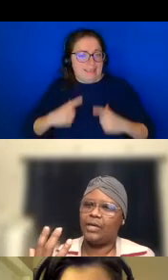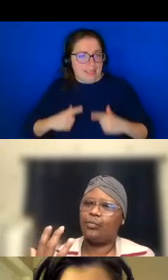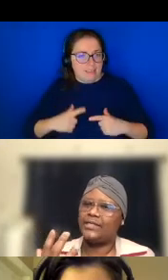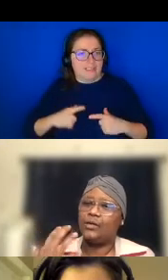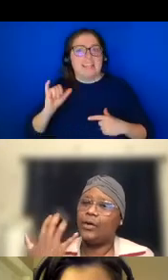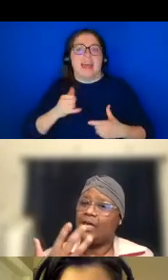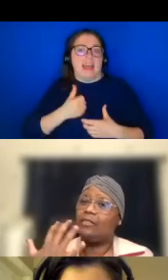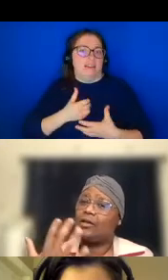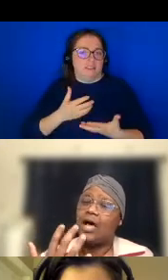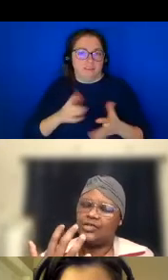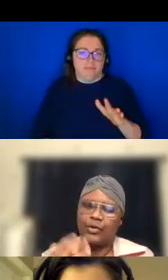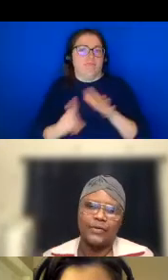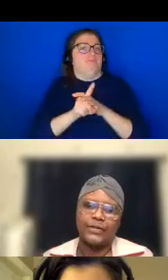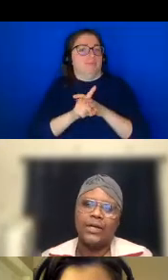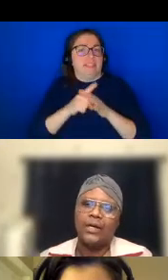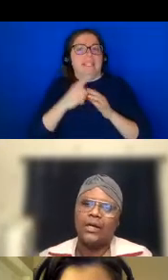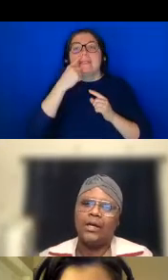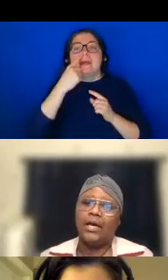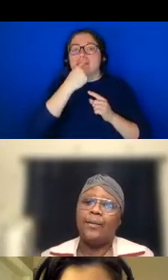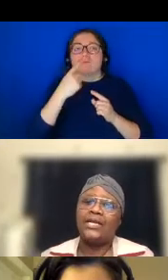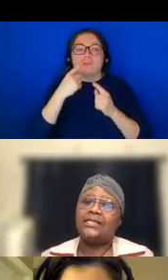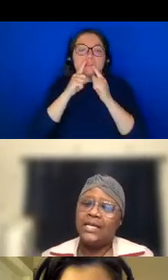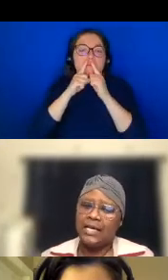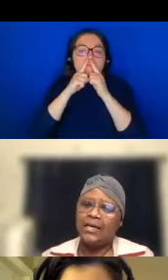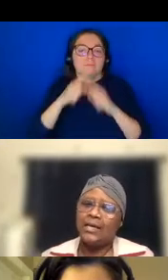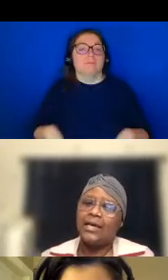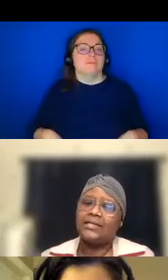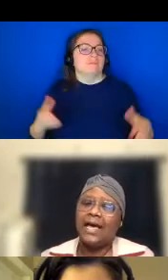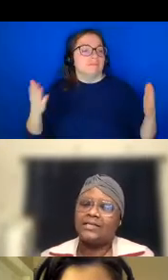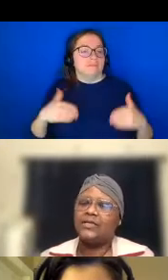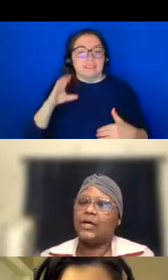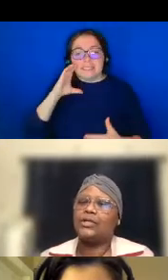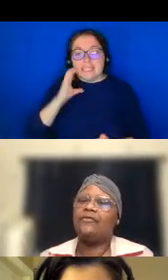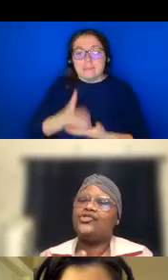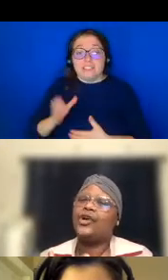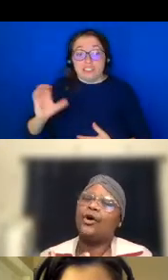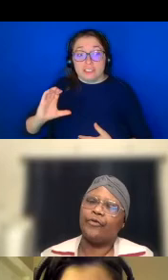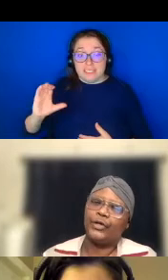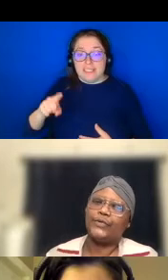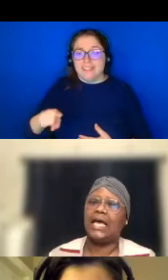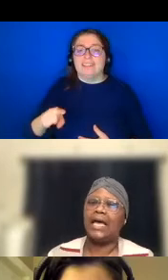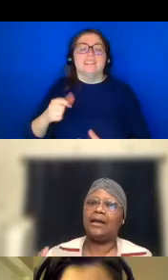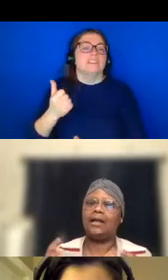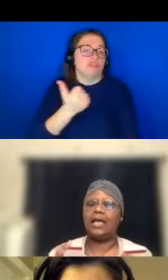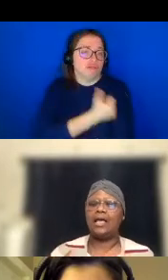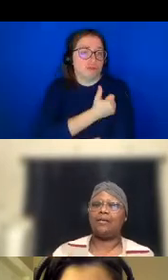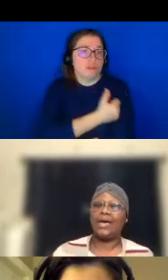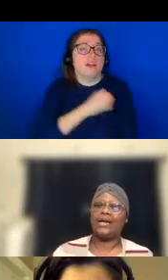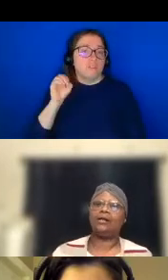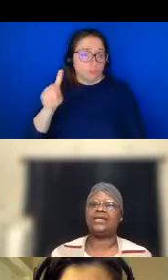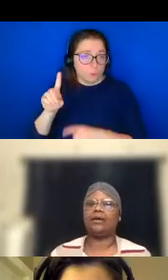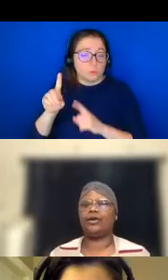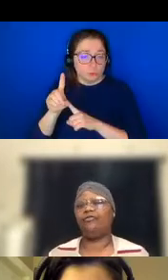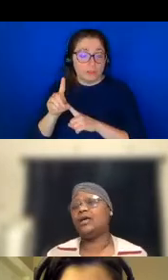be present within the nostrils. Image C is as a result of a drug overdose. And in the